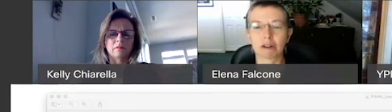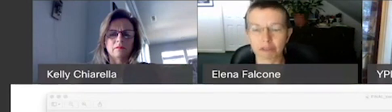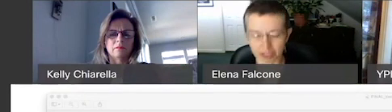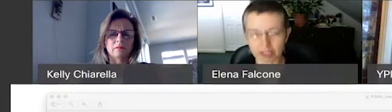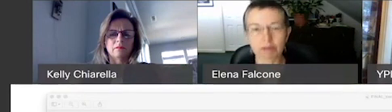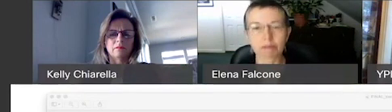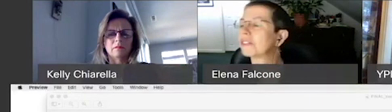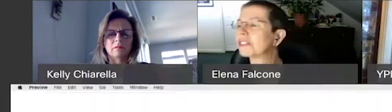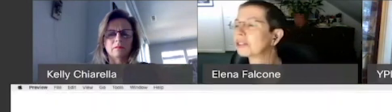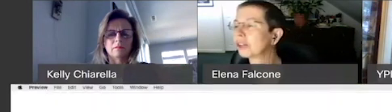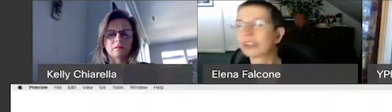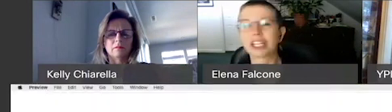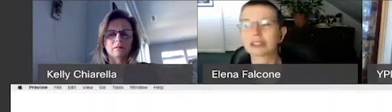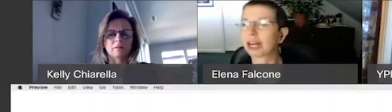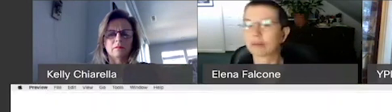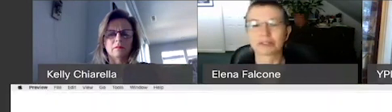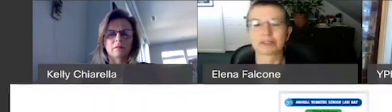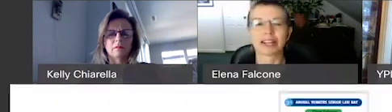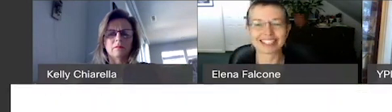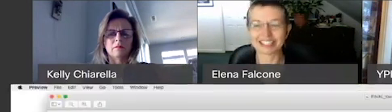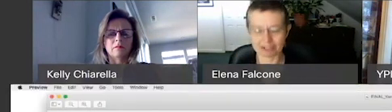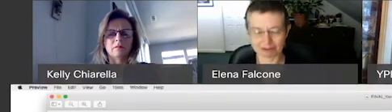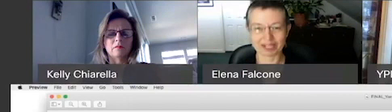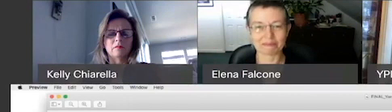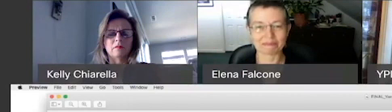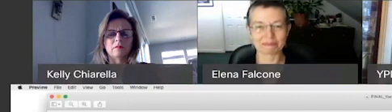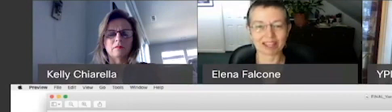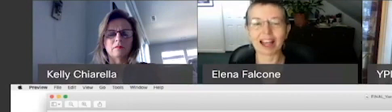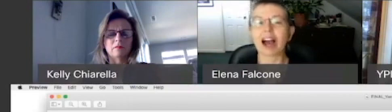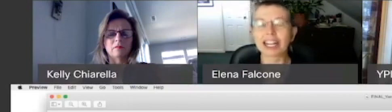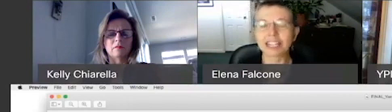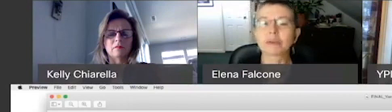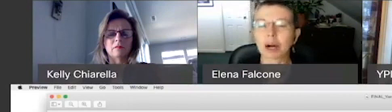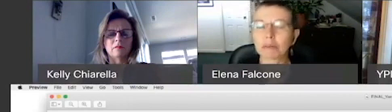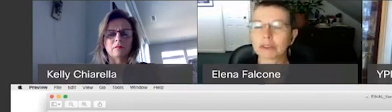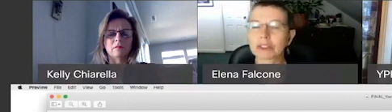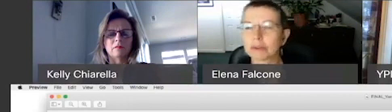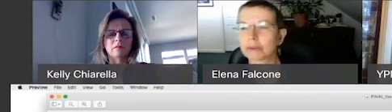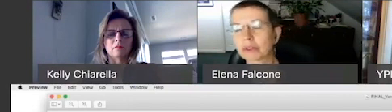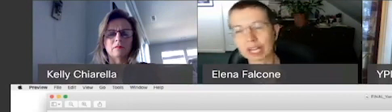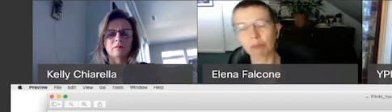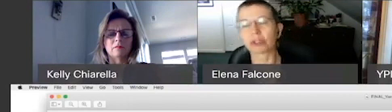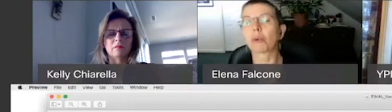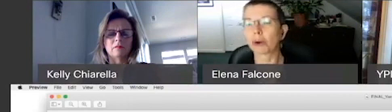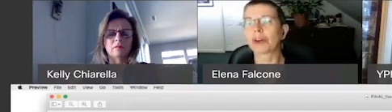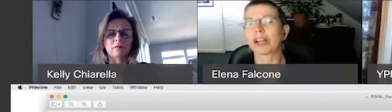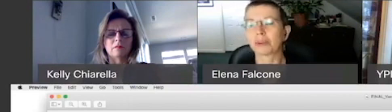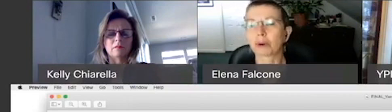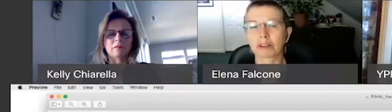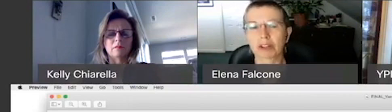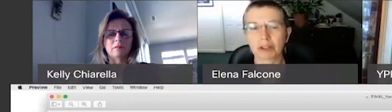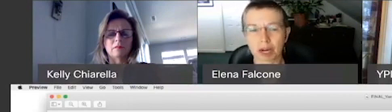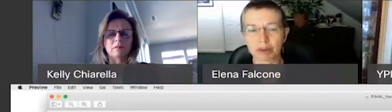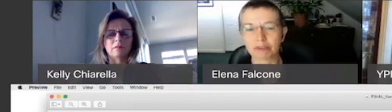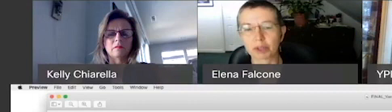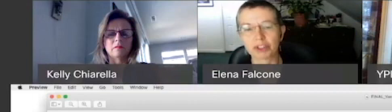co-chair of the Senior Law Day Collaborative. There we go. I get to help to coordinate the